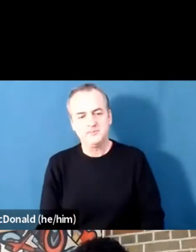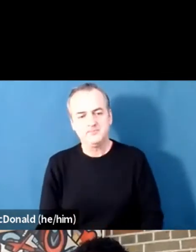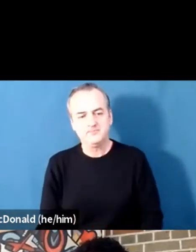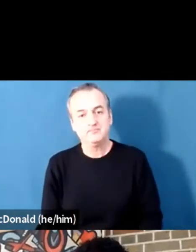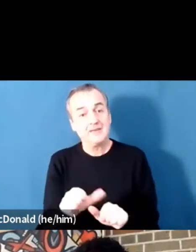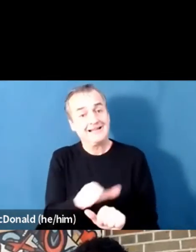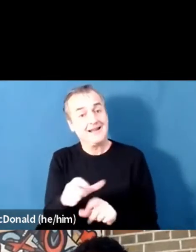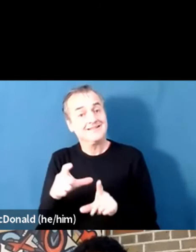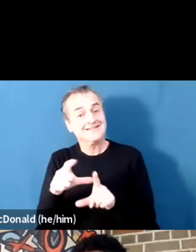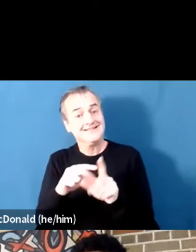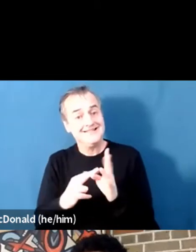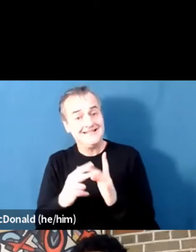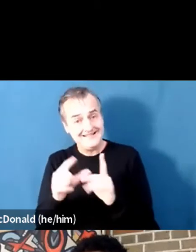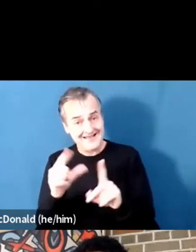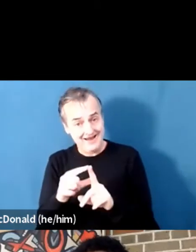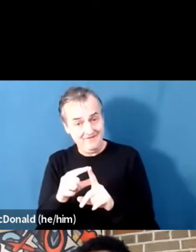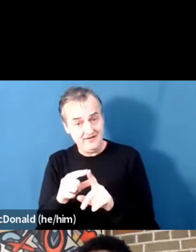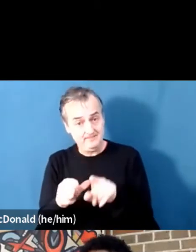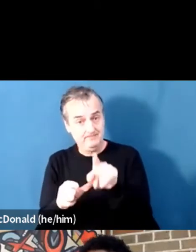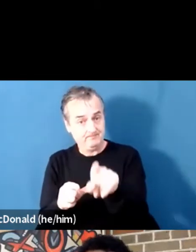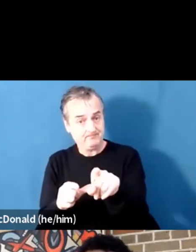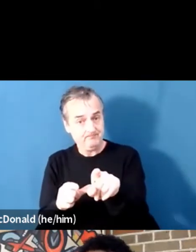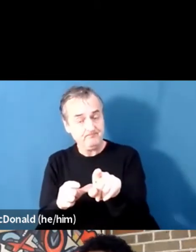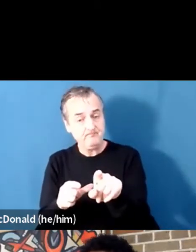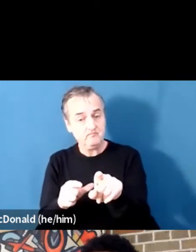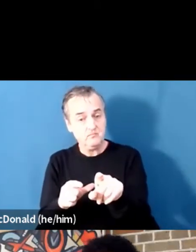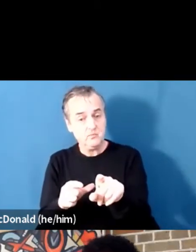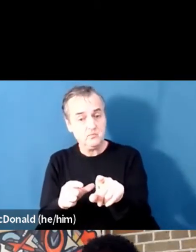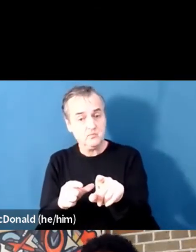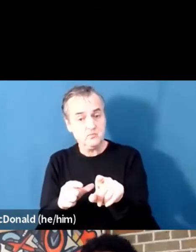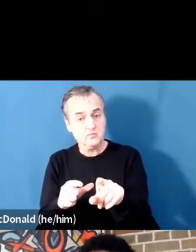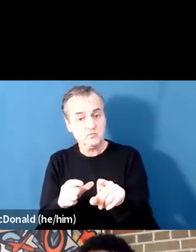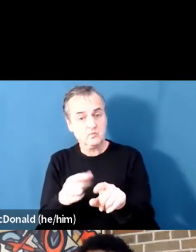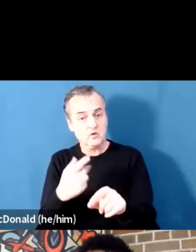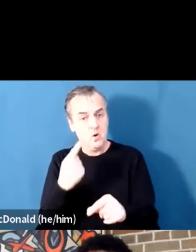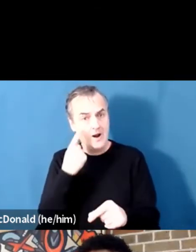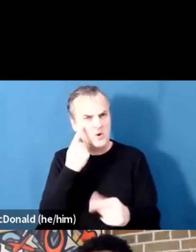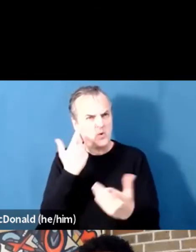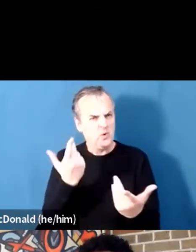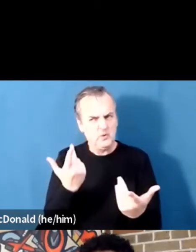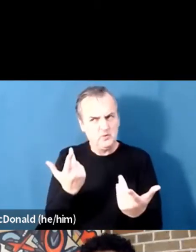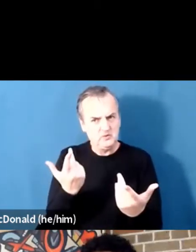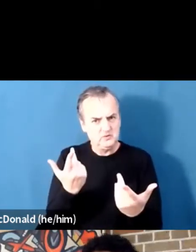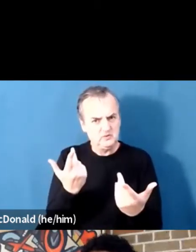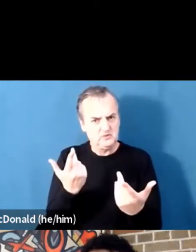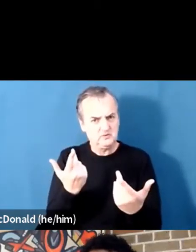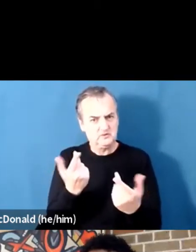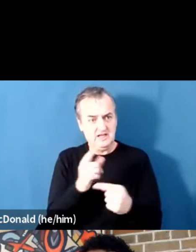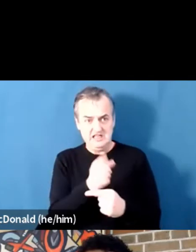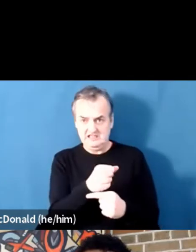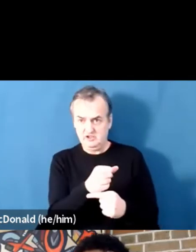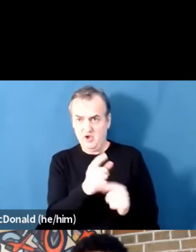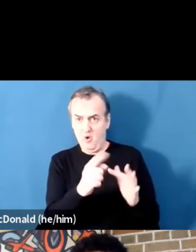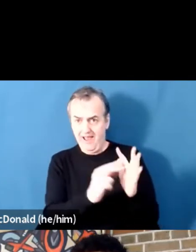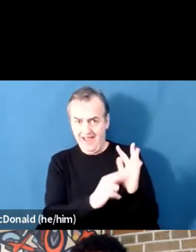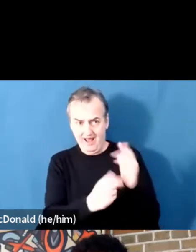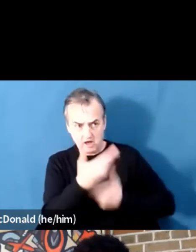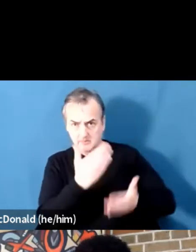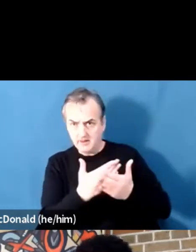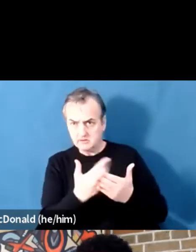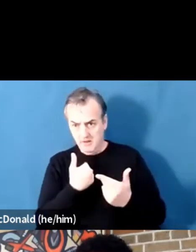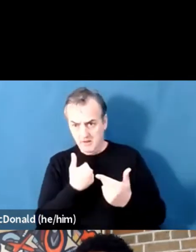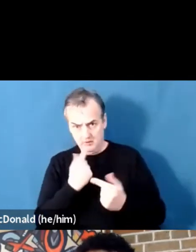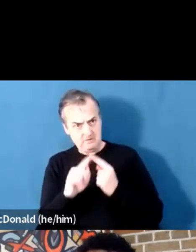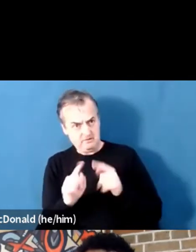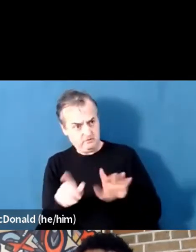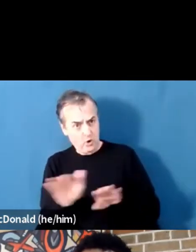David. Yes. Well, I don't know if Ella's got access to my emails or not, because every single one of mine, Ella's just mentioned there. So